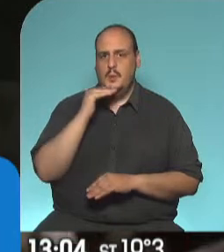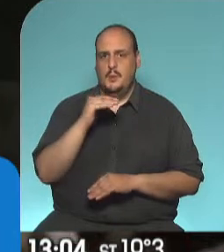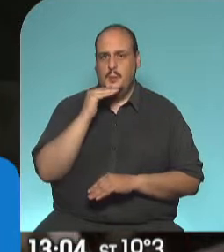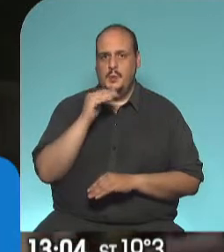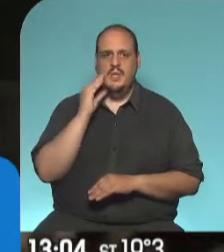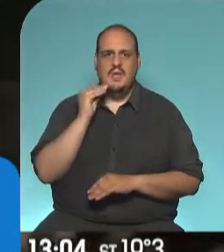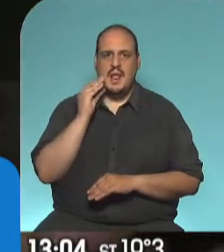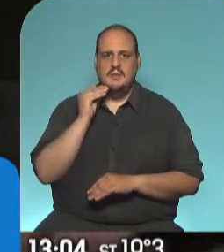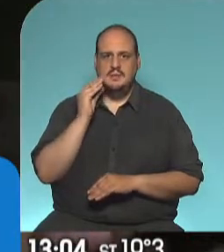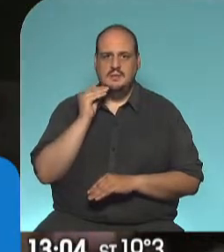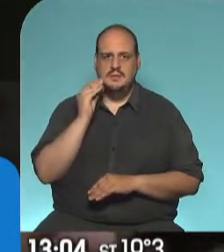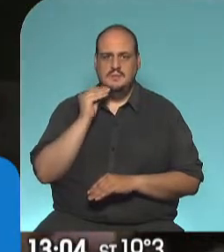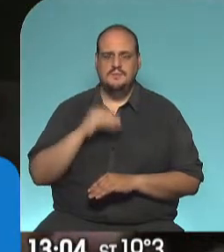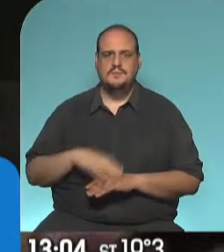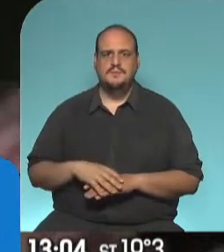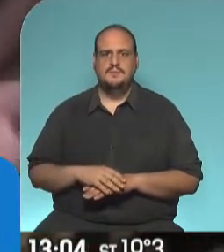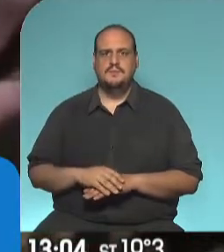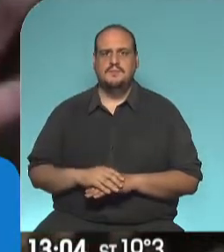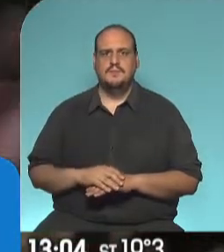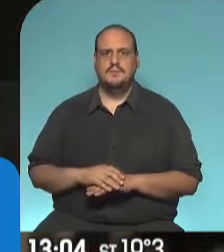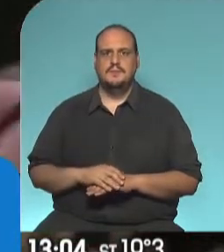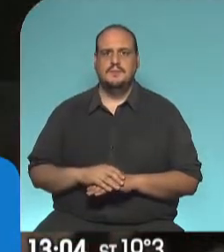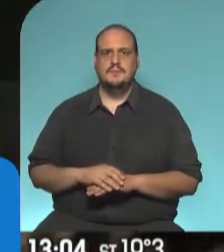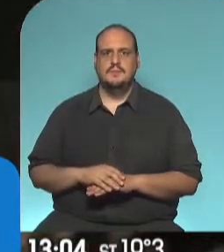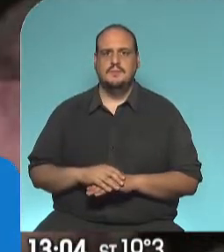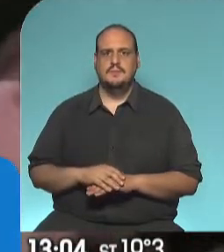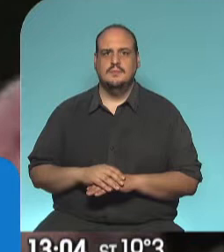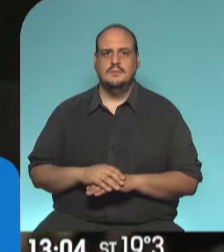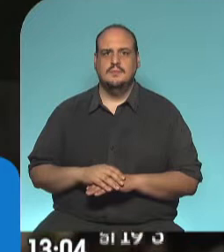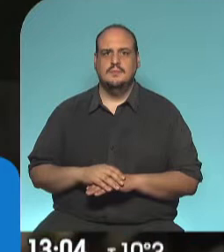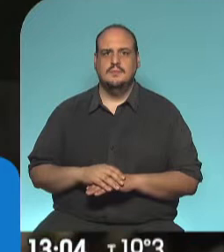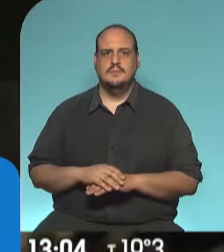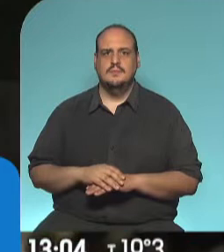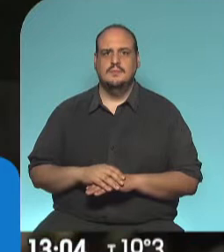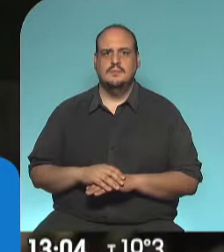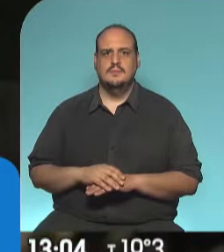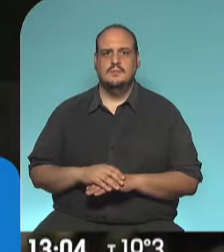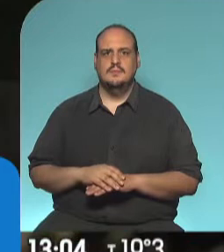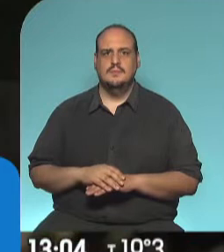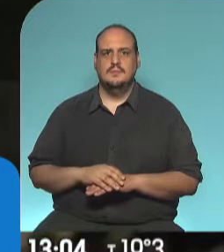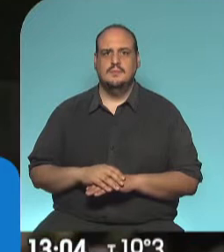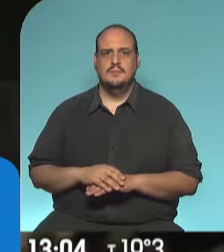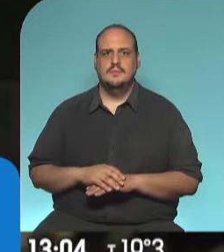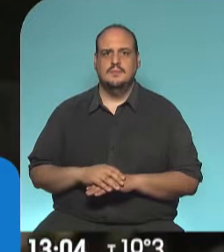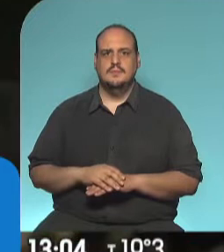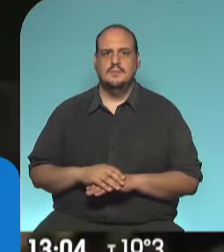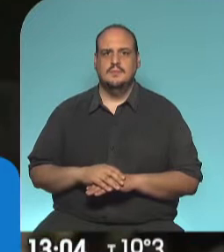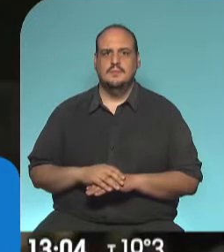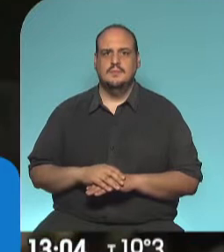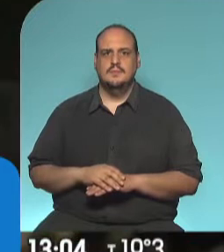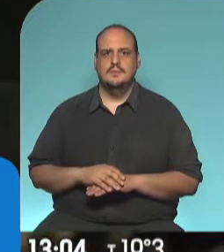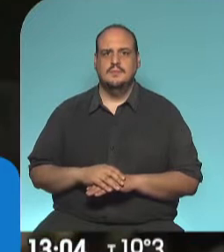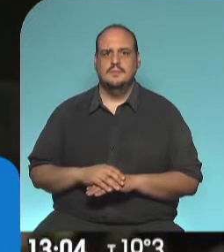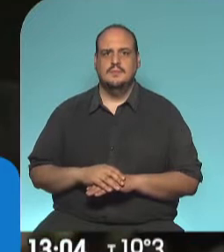what I want for everybody. I want everybody to be given the same treatment as your president, because I feel great.